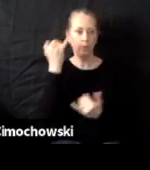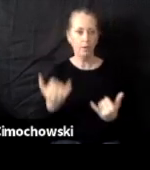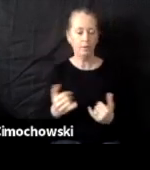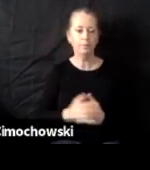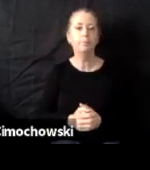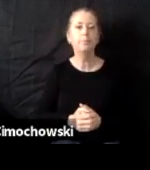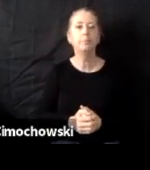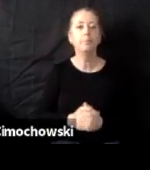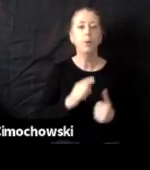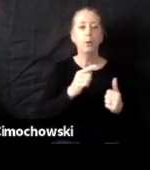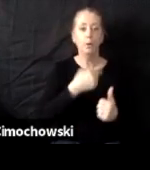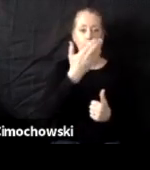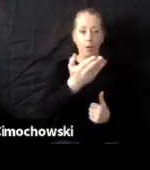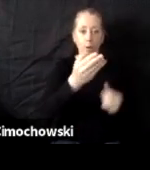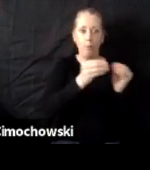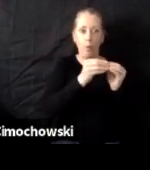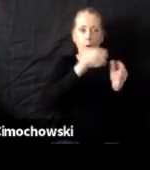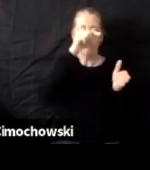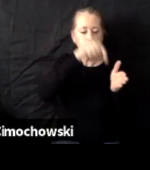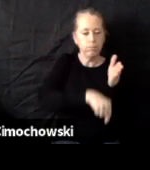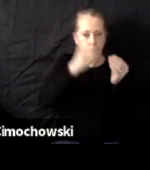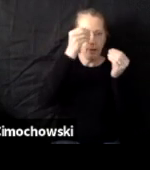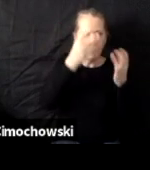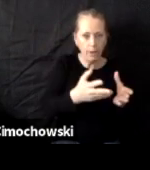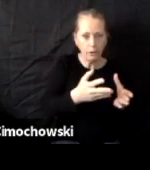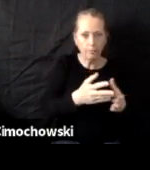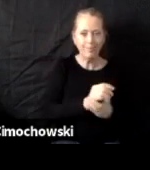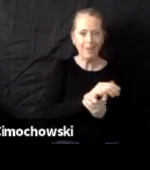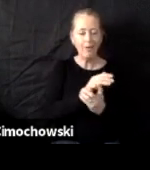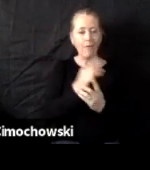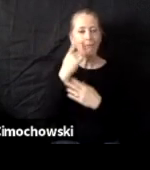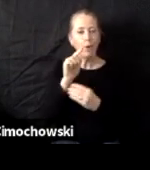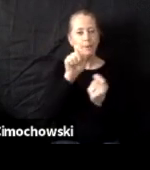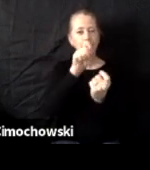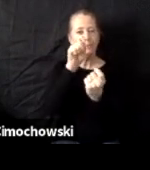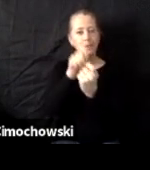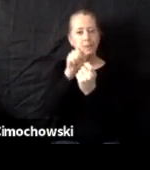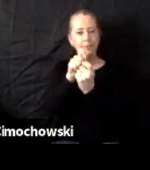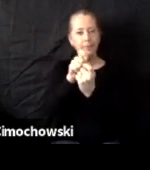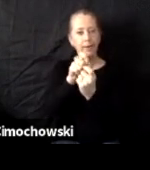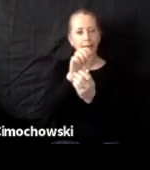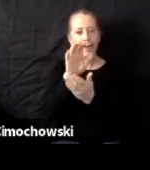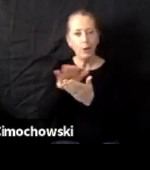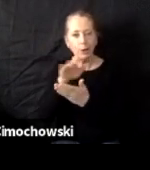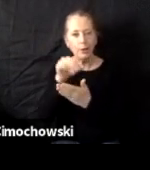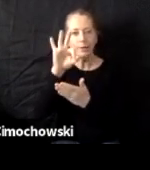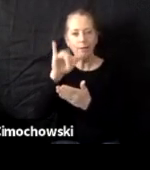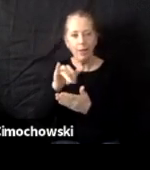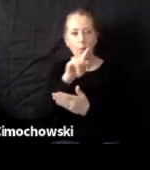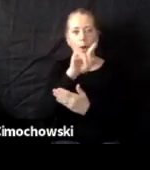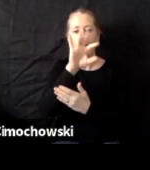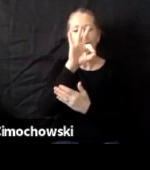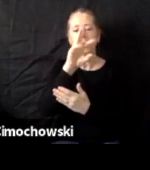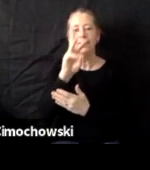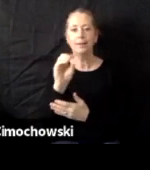first one is to provide more in-depth information on really specific areas of 196 Online. And then